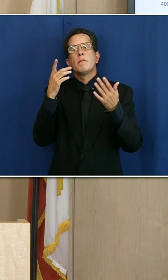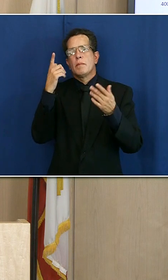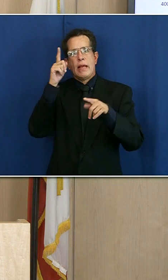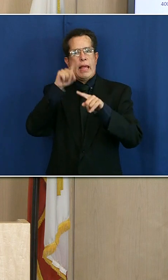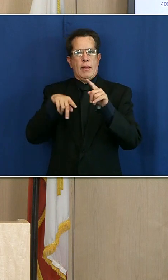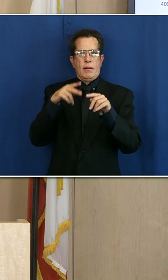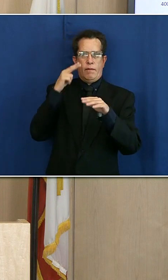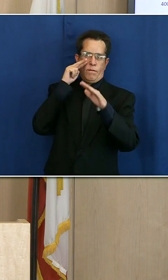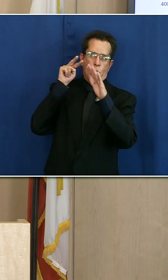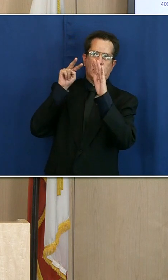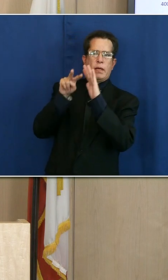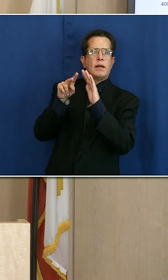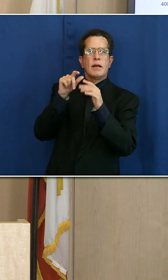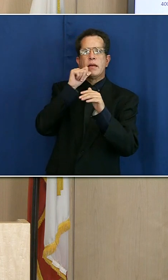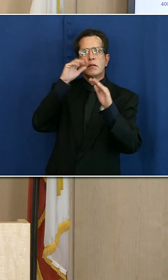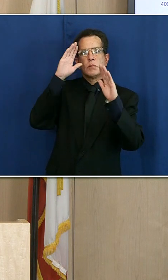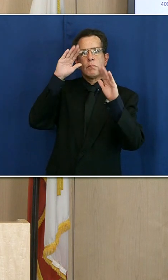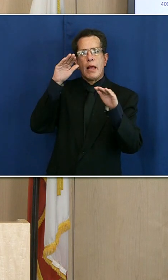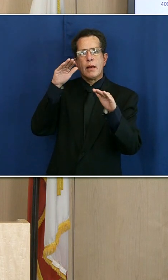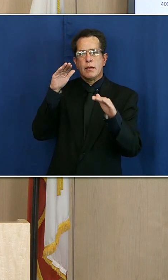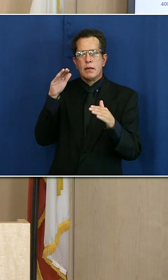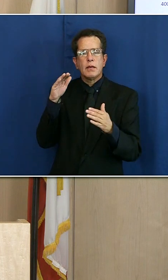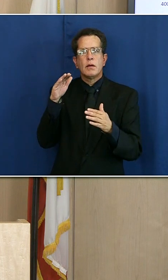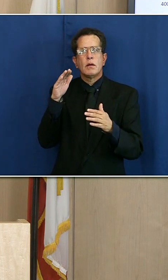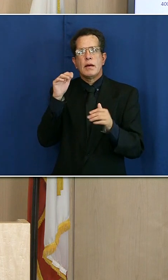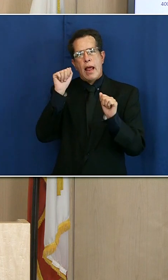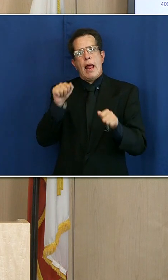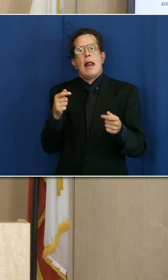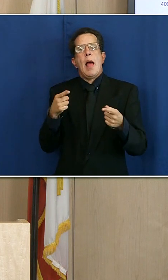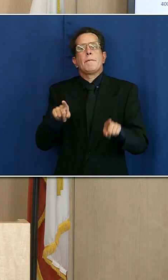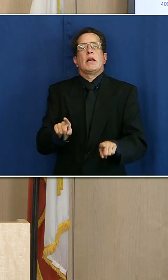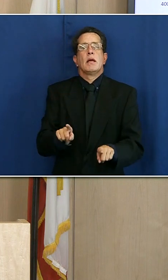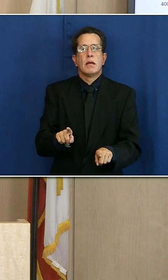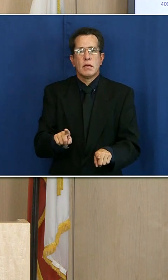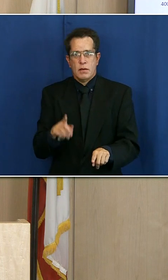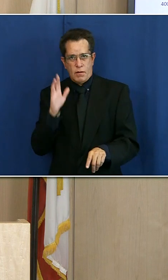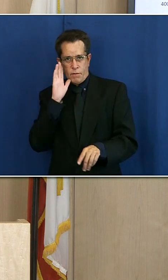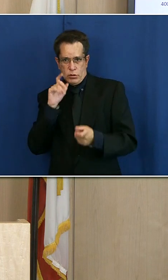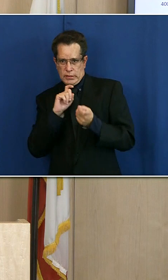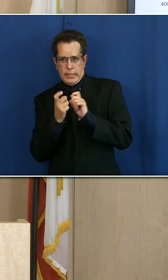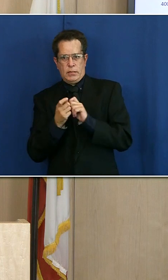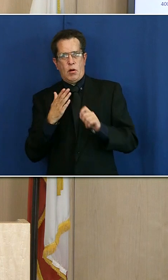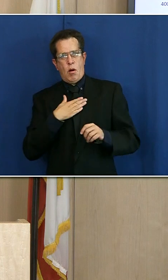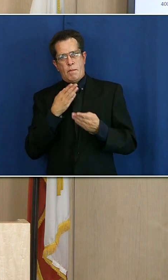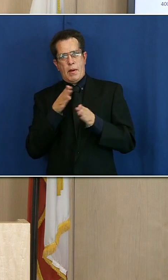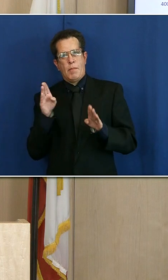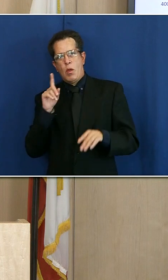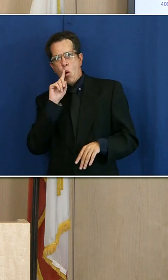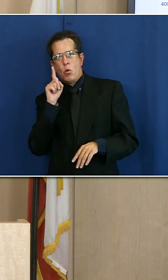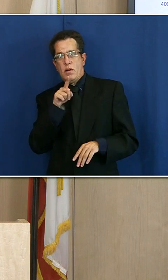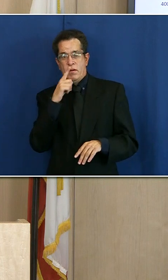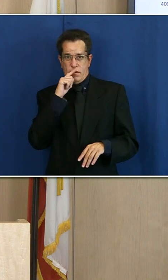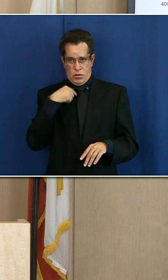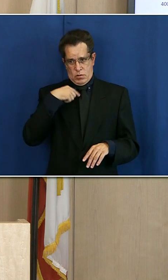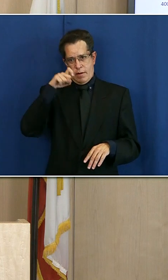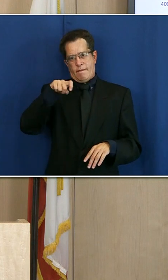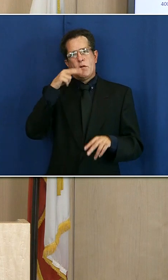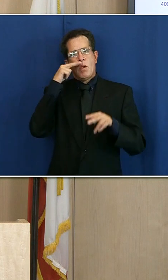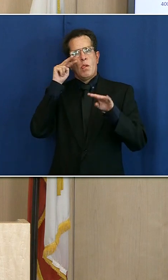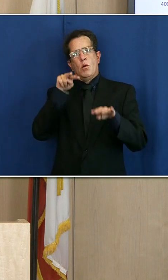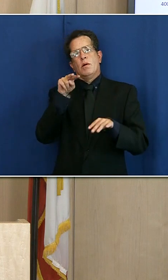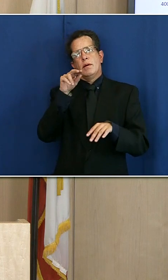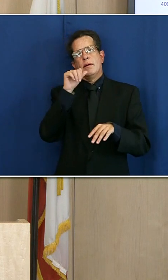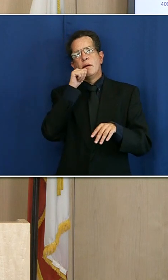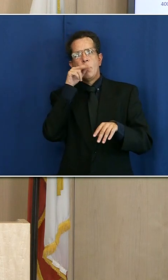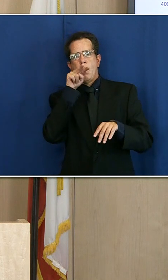to change the public health order again? Well, again, I think that we need to be careful about looking at any one